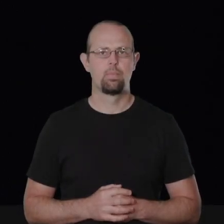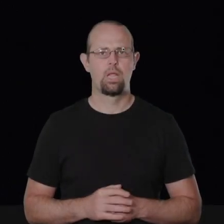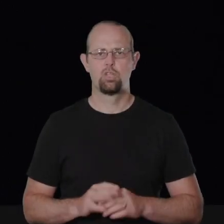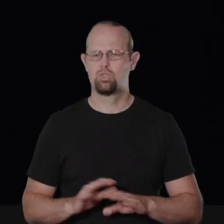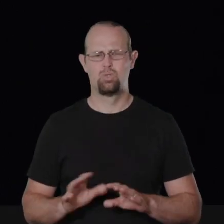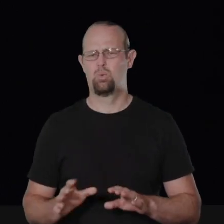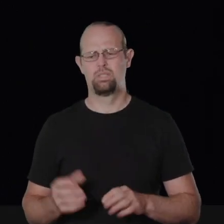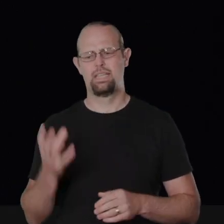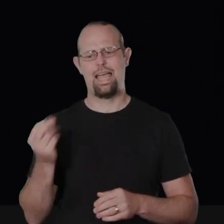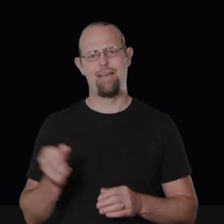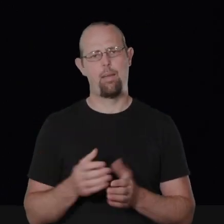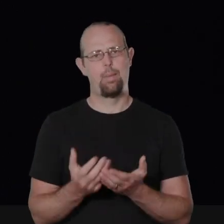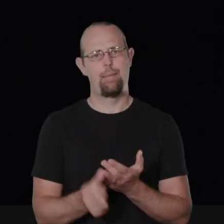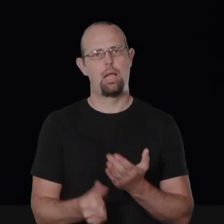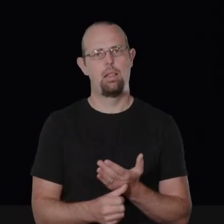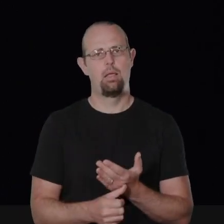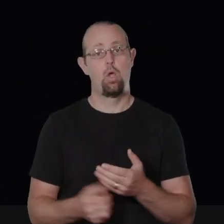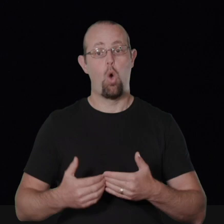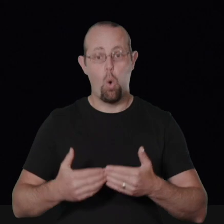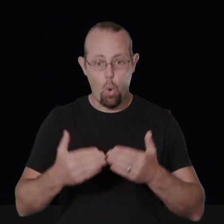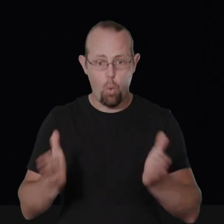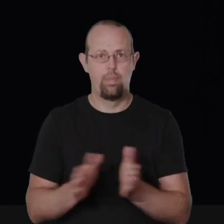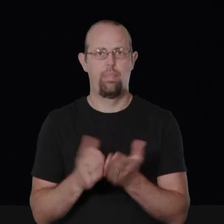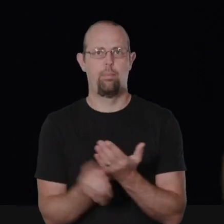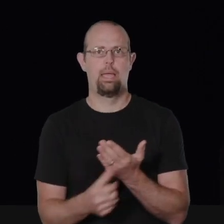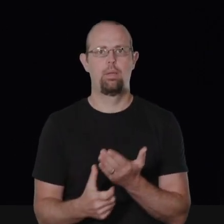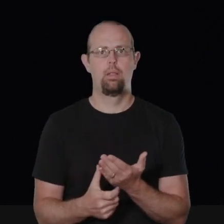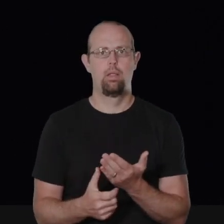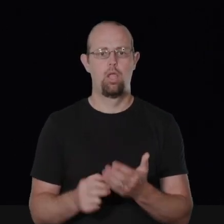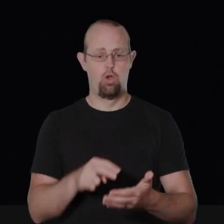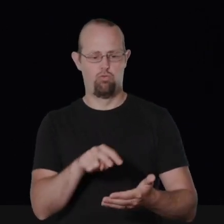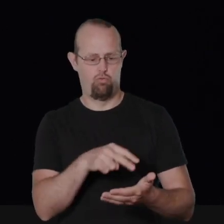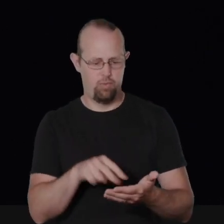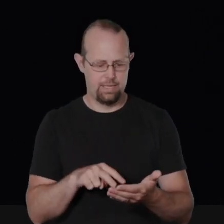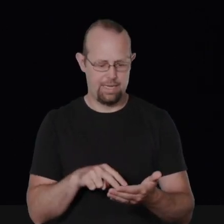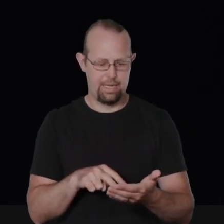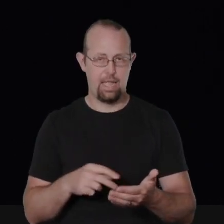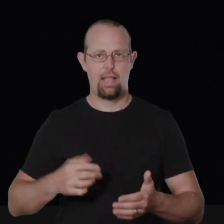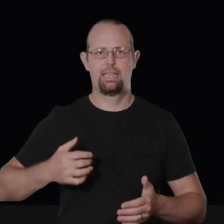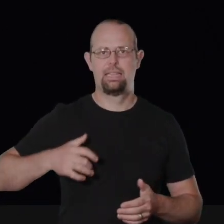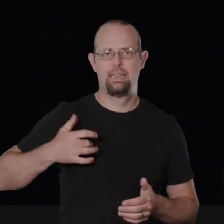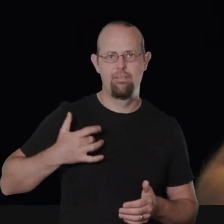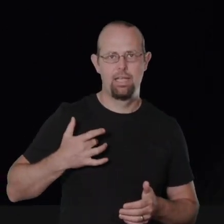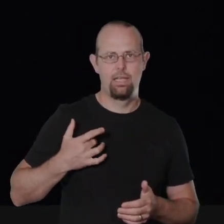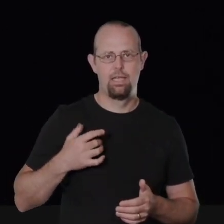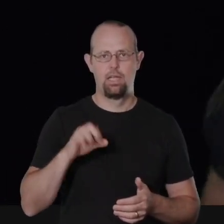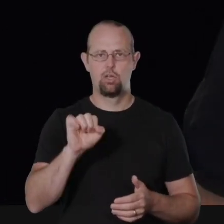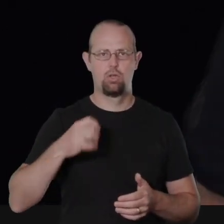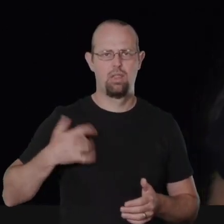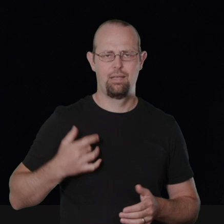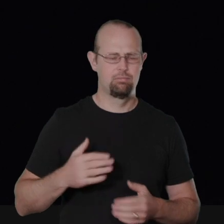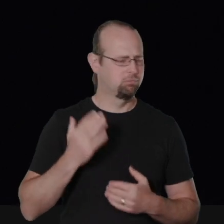it. Don't just open it, read it. Don't just read it, live it. Your life will never be the